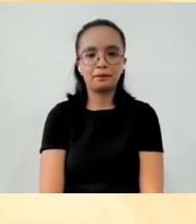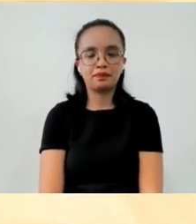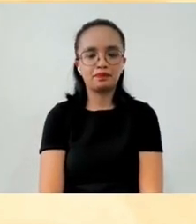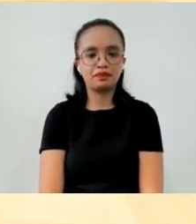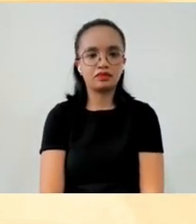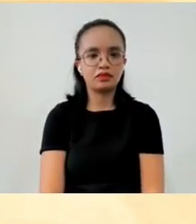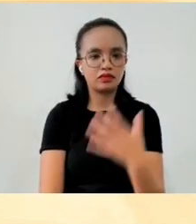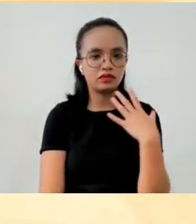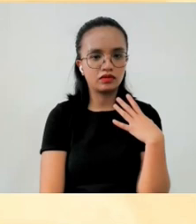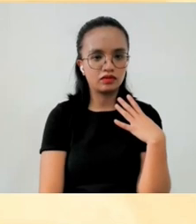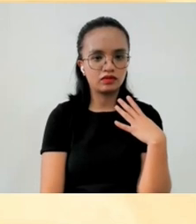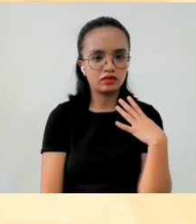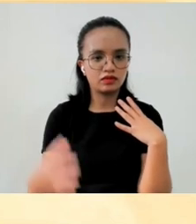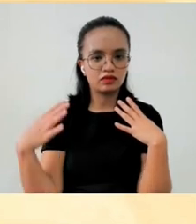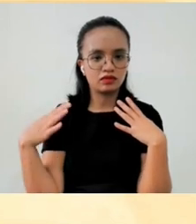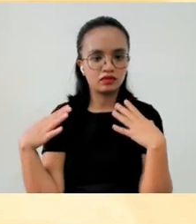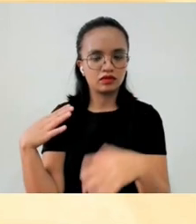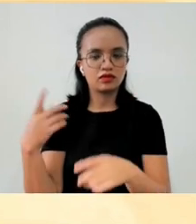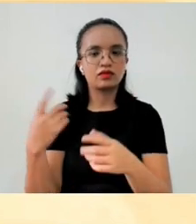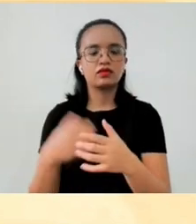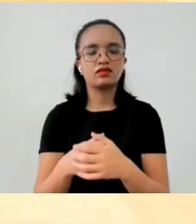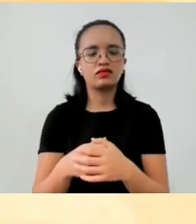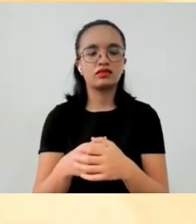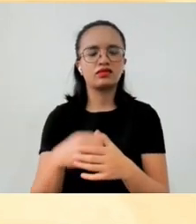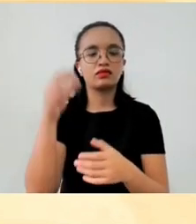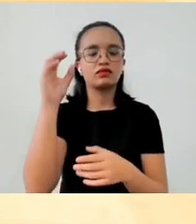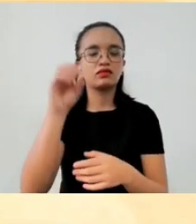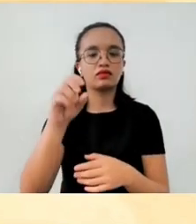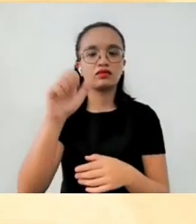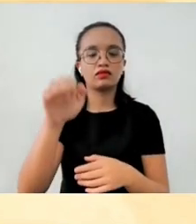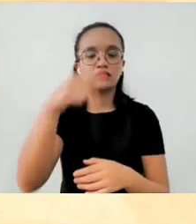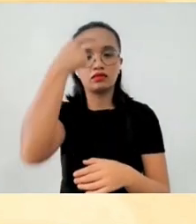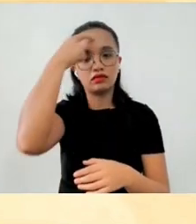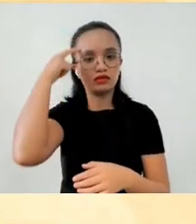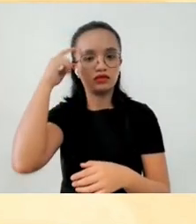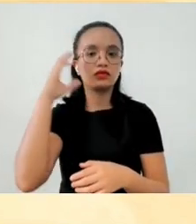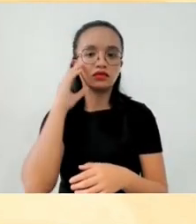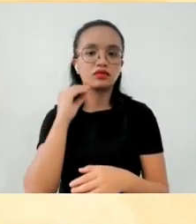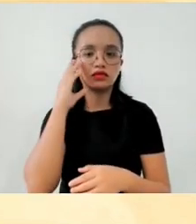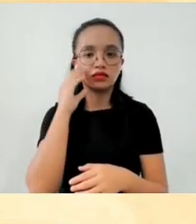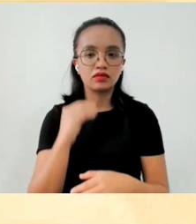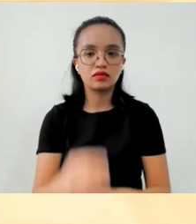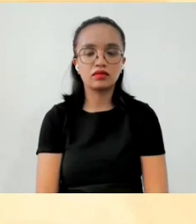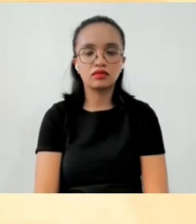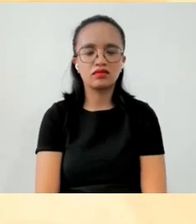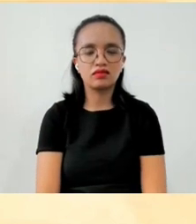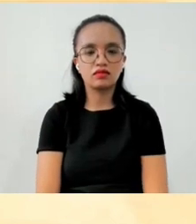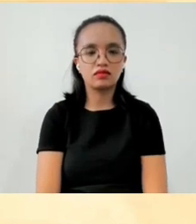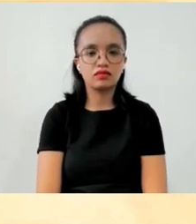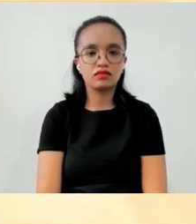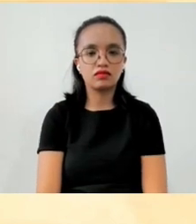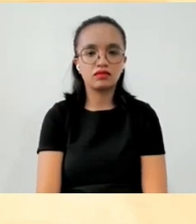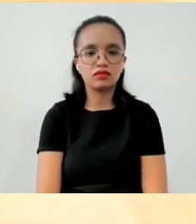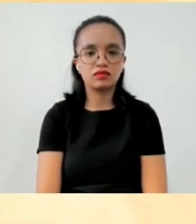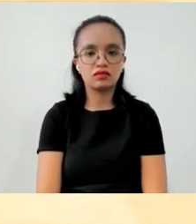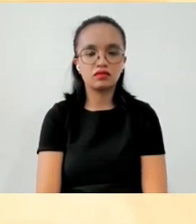Okay, I am trying to, okay. So the OSAIC trauma experience. Okay, so I think I'm